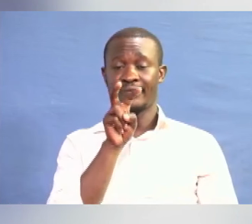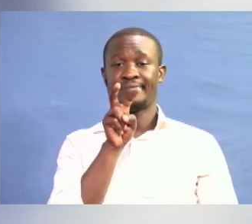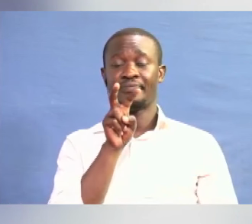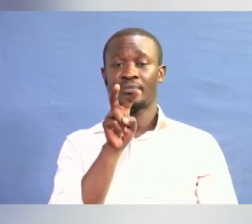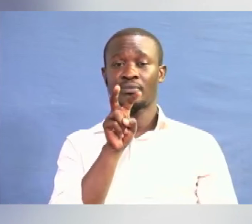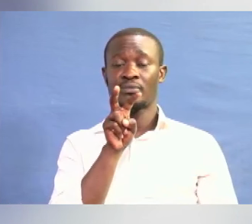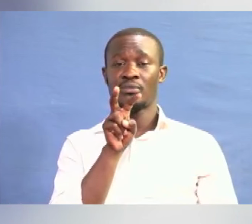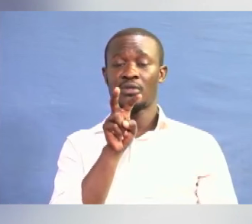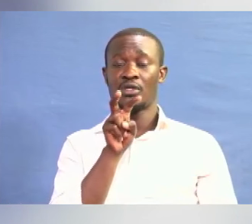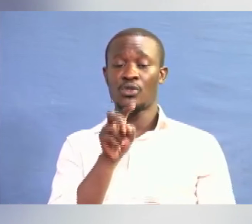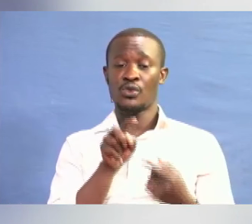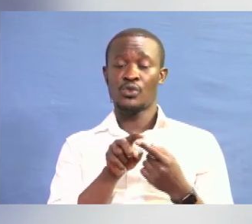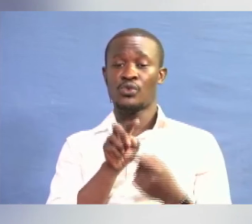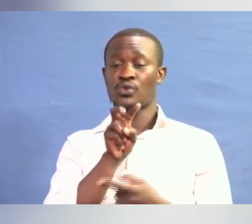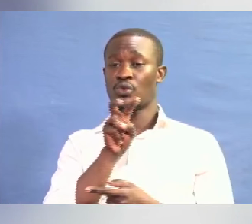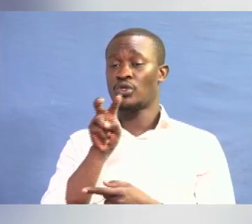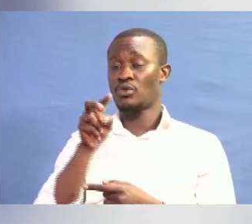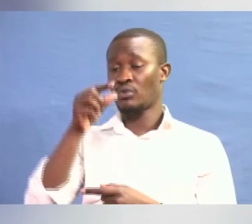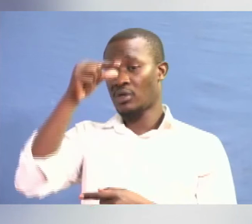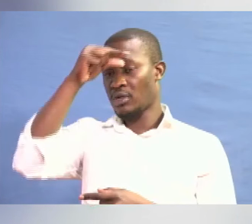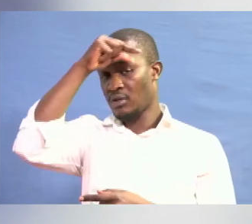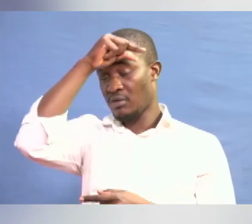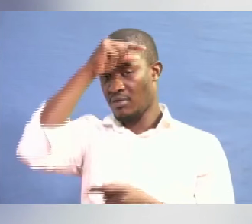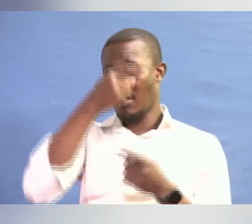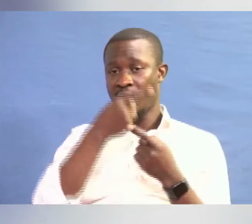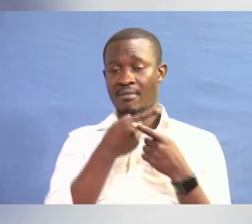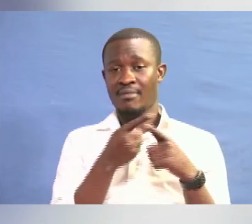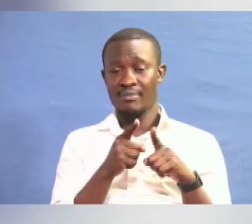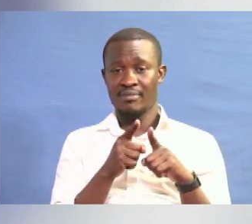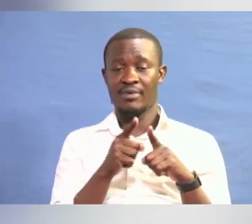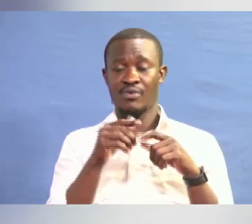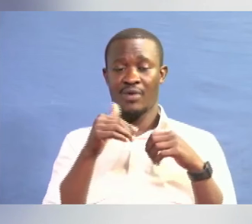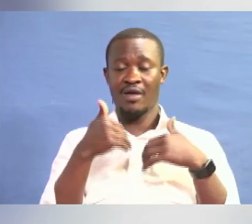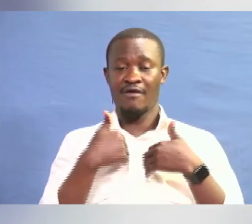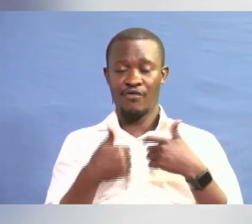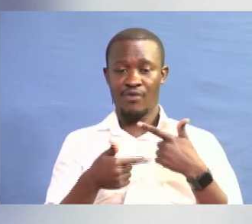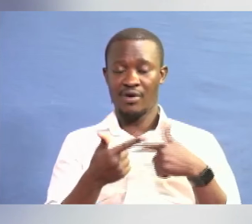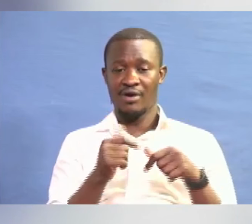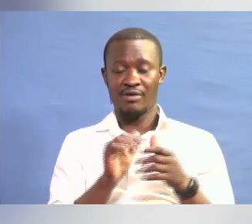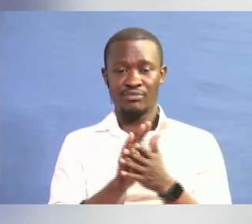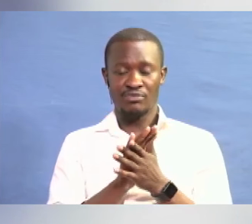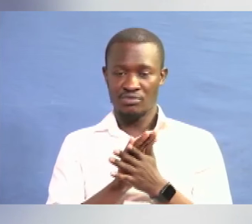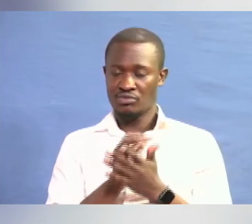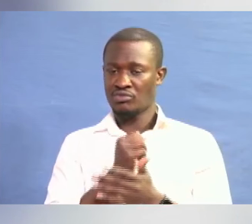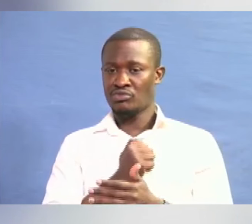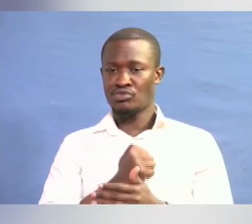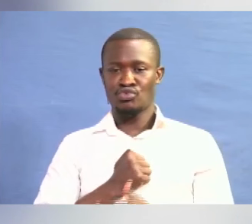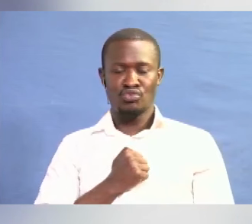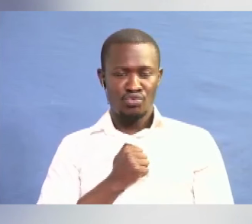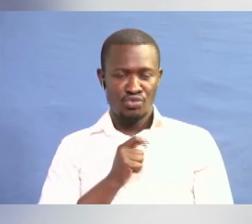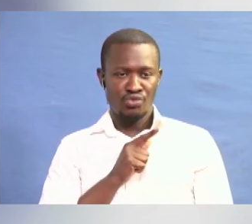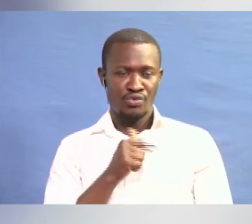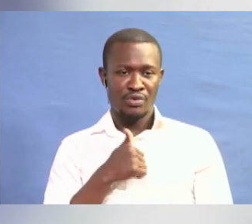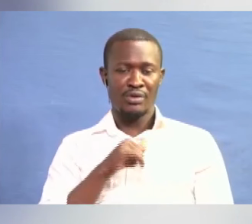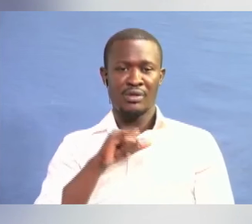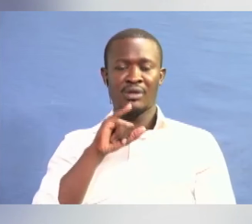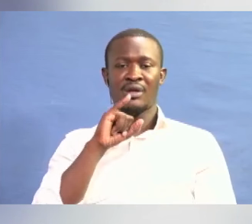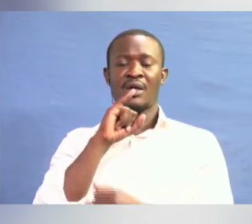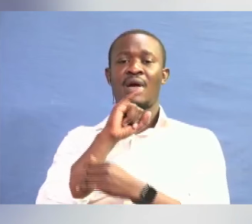We looked forward to see you graduate, but we have come to mourn you. I remember